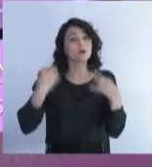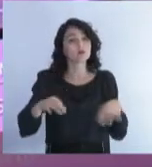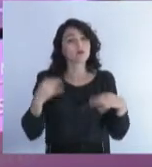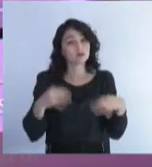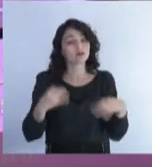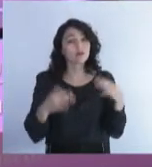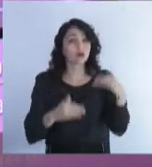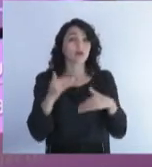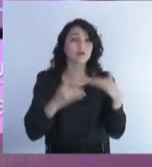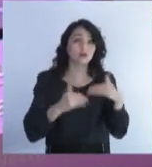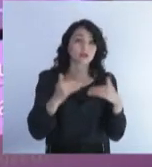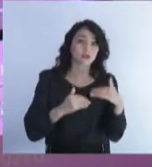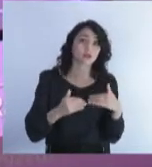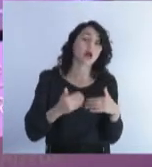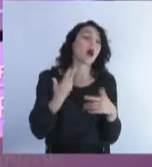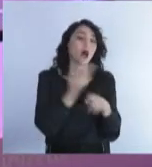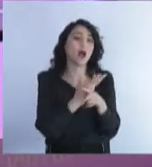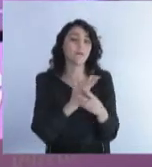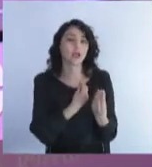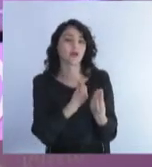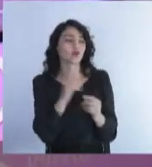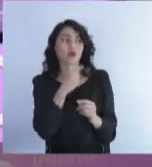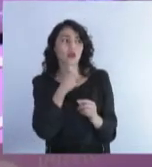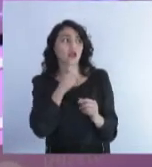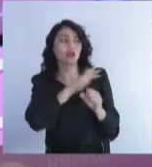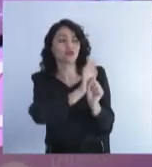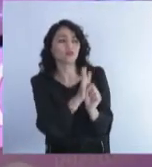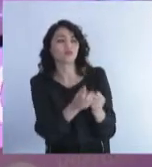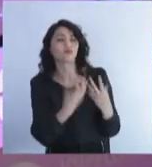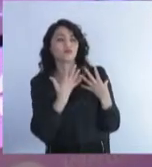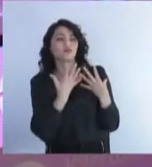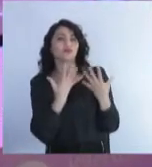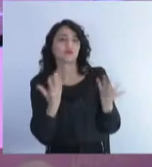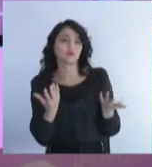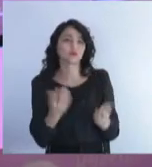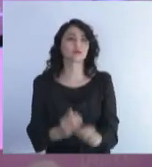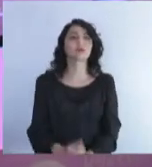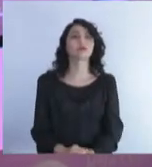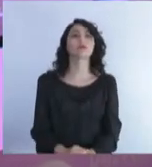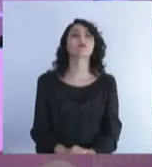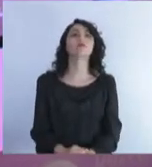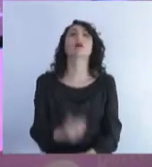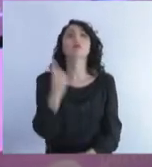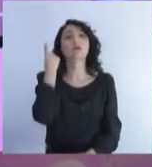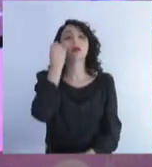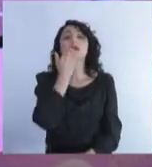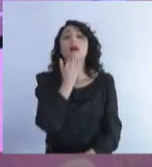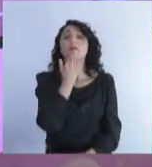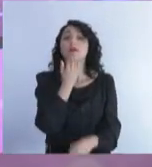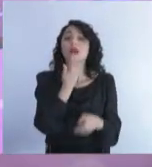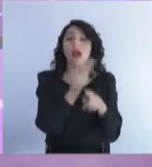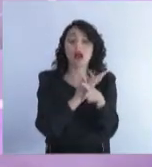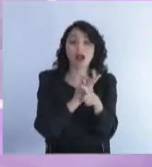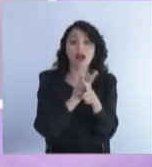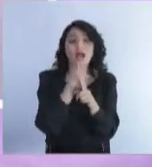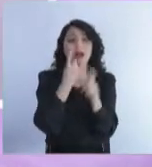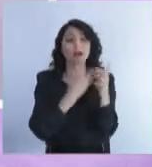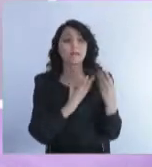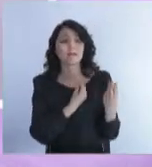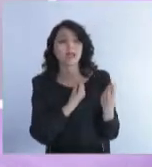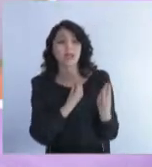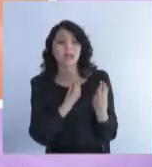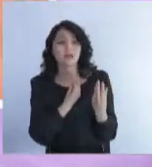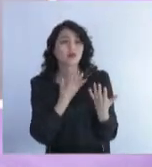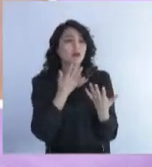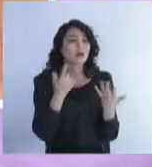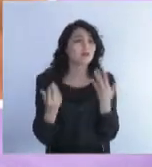of becoming sick and getting the virus, but then there are fears on top of the fear, and it's those extra